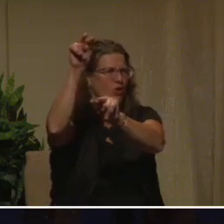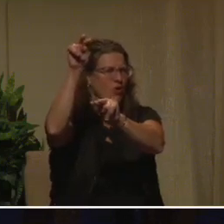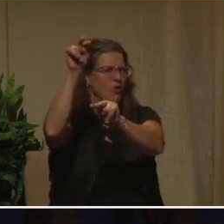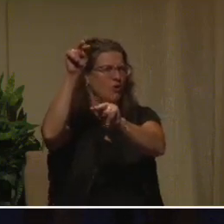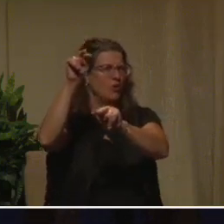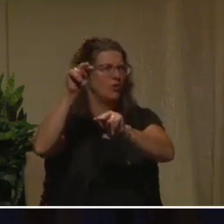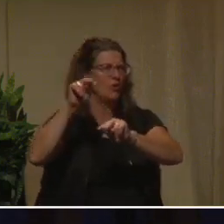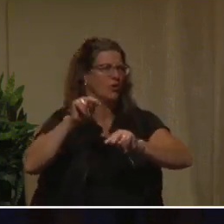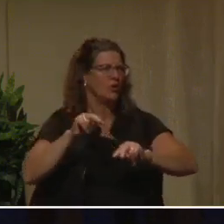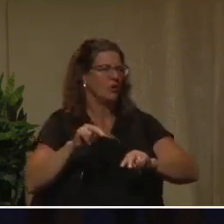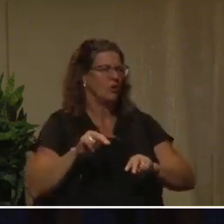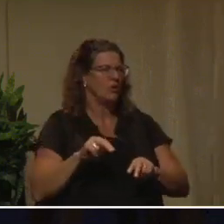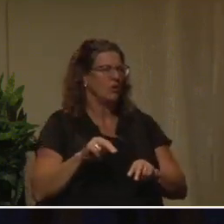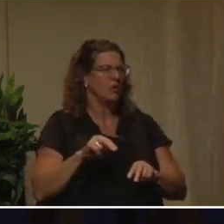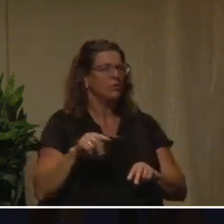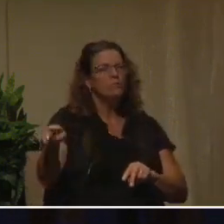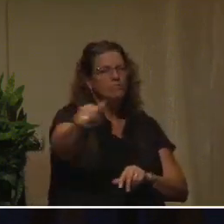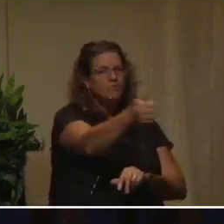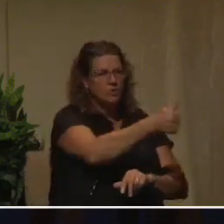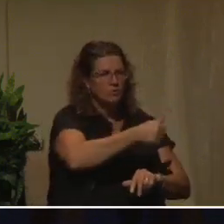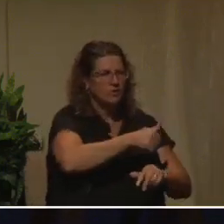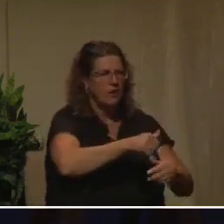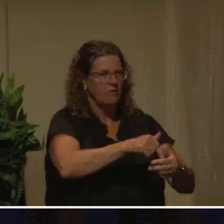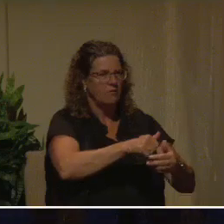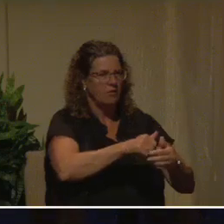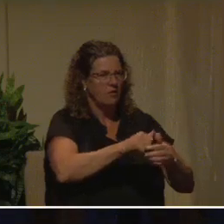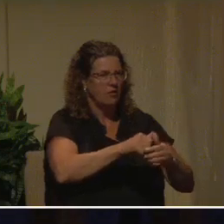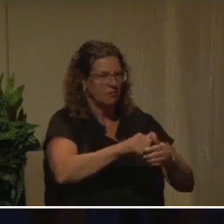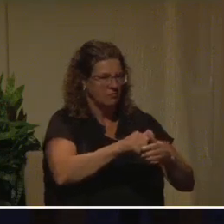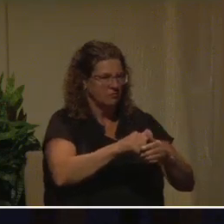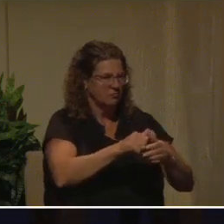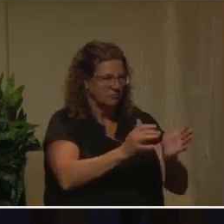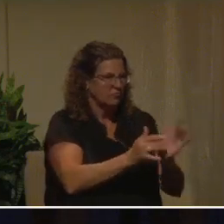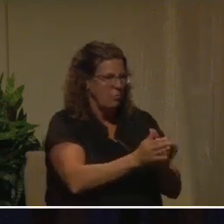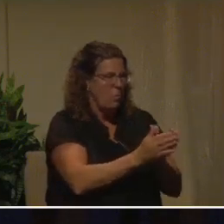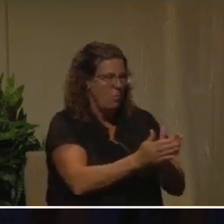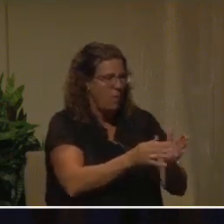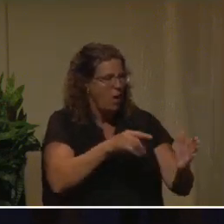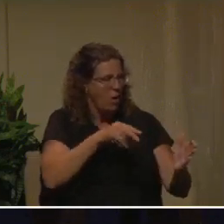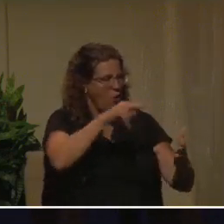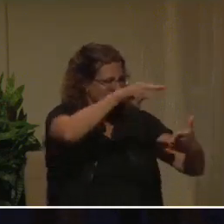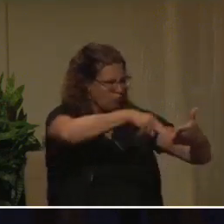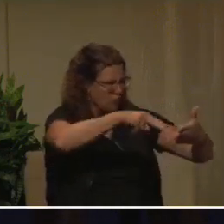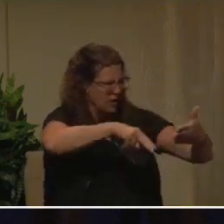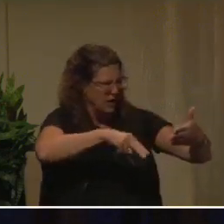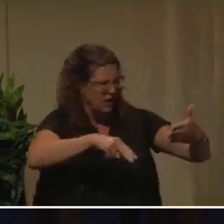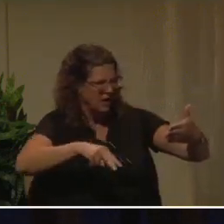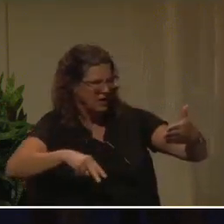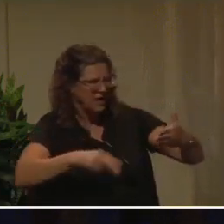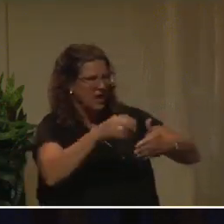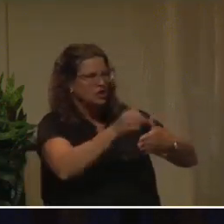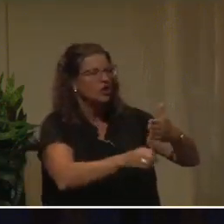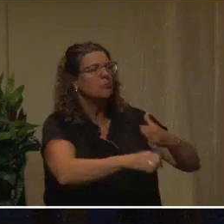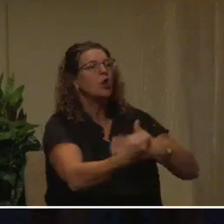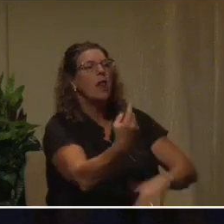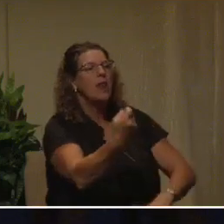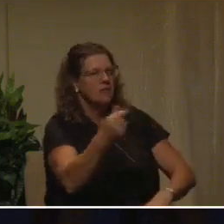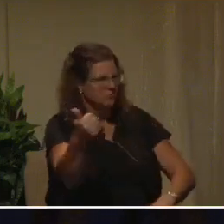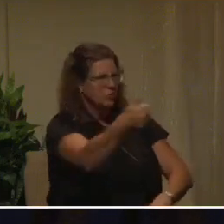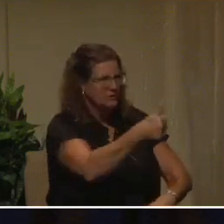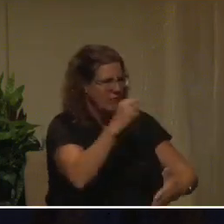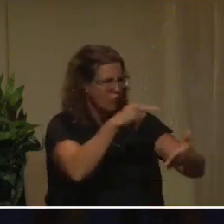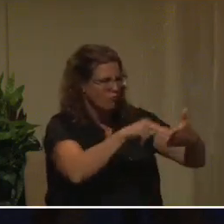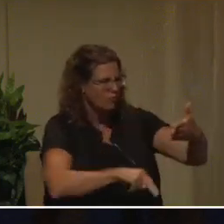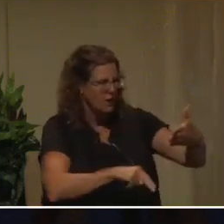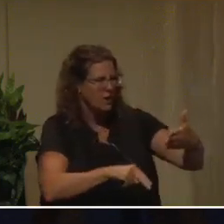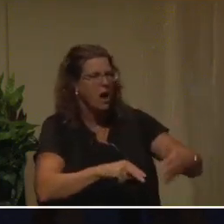forward in this book and read in chapter 11 his litany of sufferings. This guy should have died on at least a